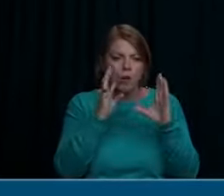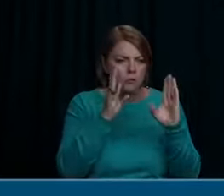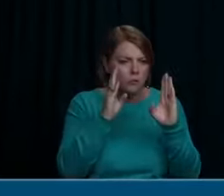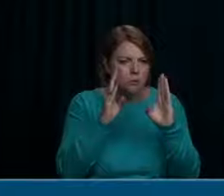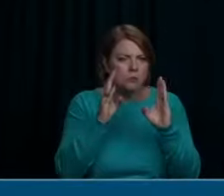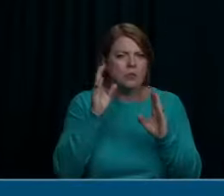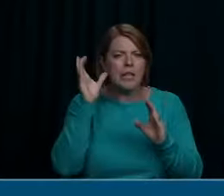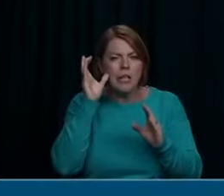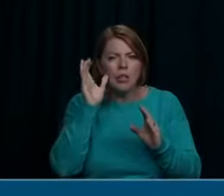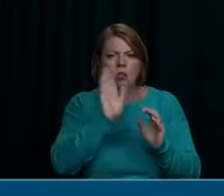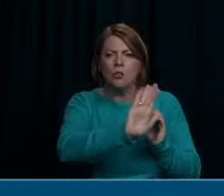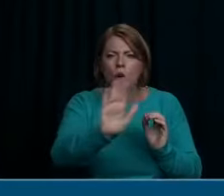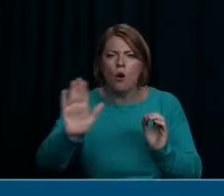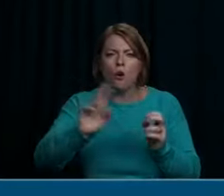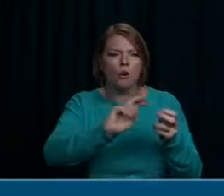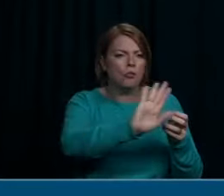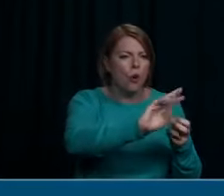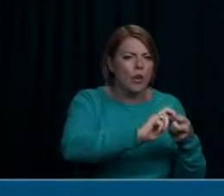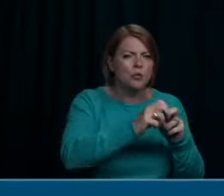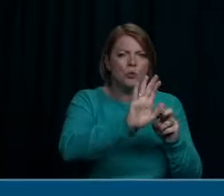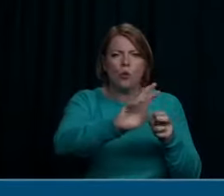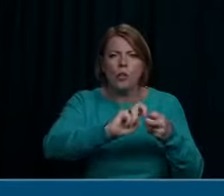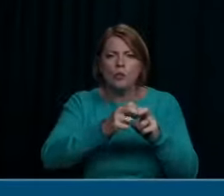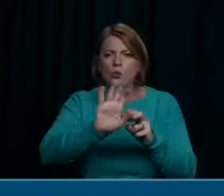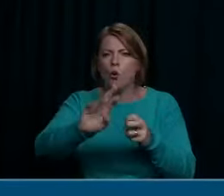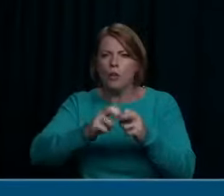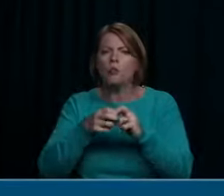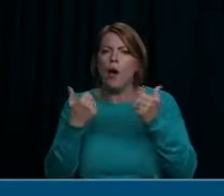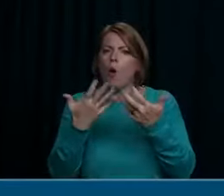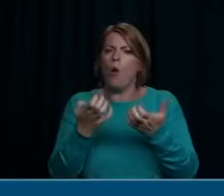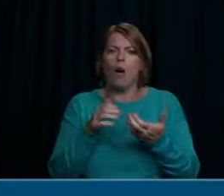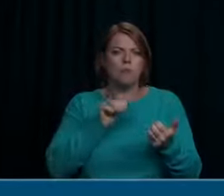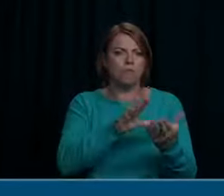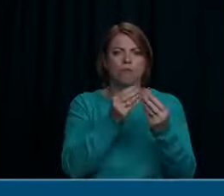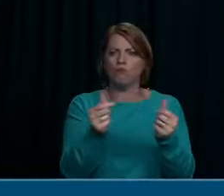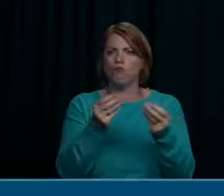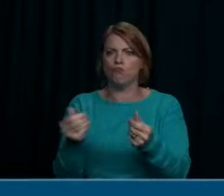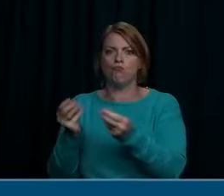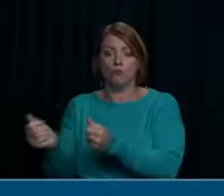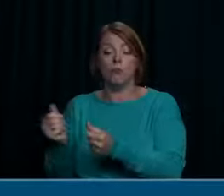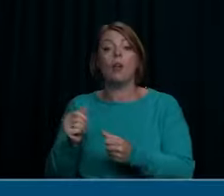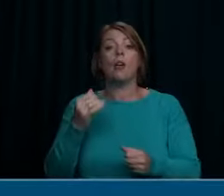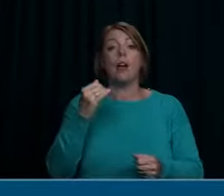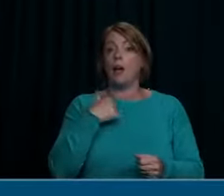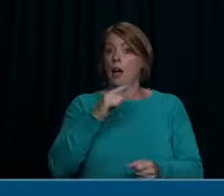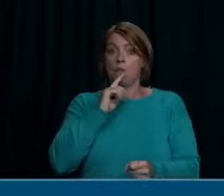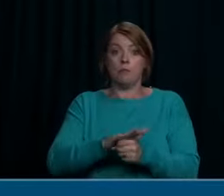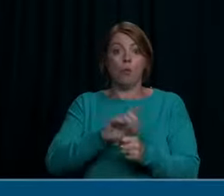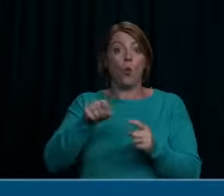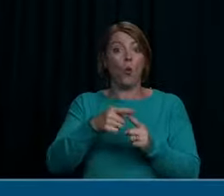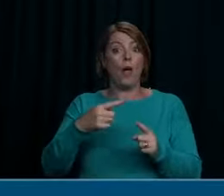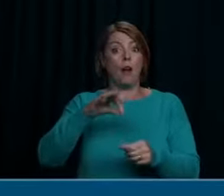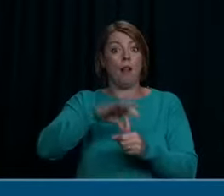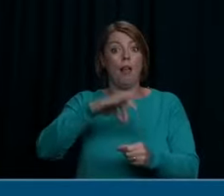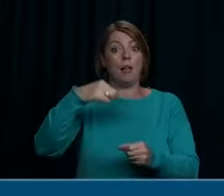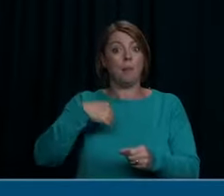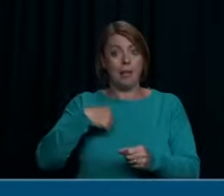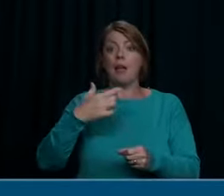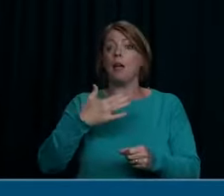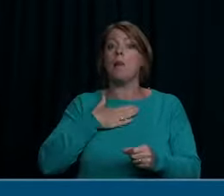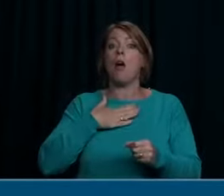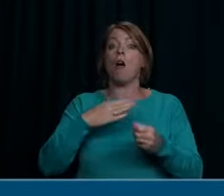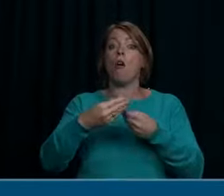individual's issue is so that I can go back and address it. I guarantee you, when I'm elected, my offices will be open. The doors may